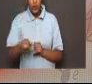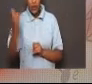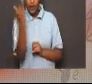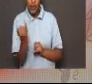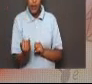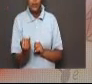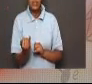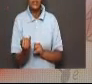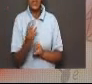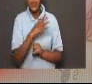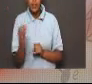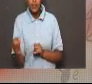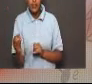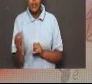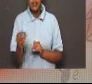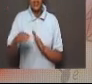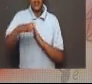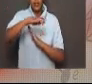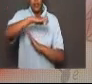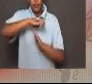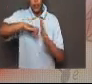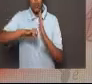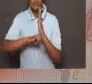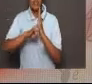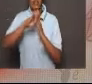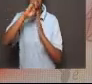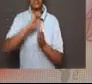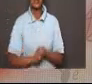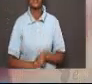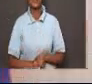diagrams, and electron configurations.